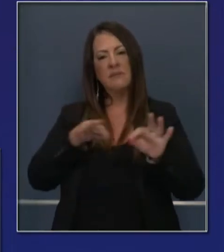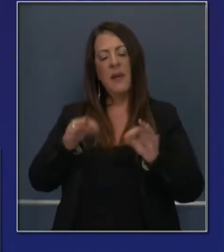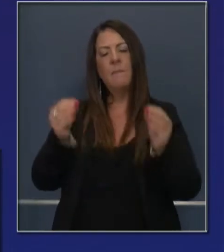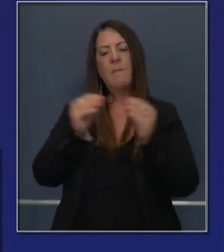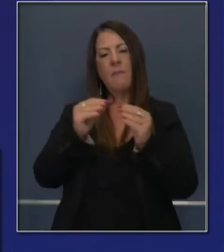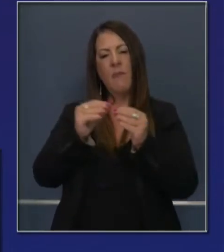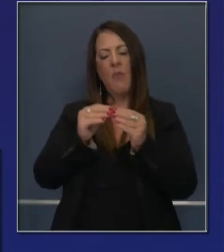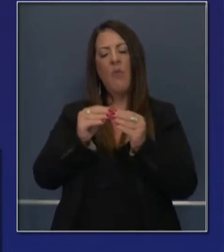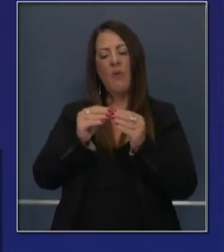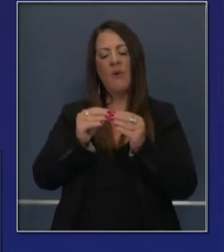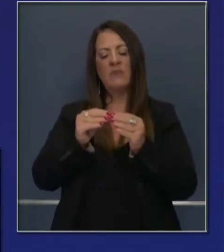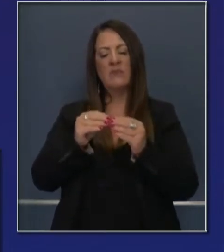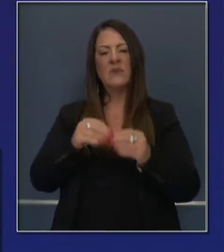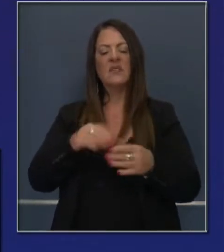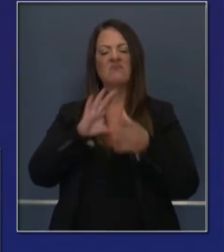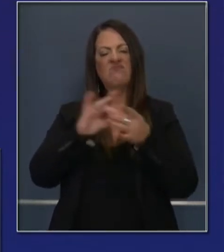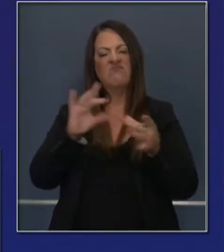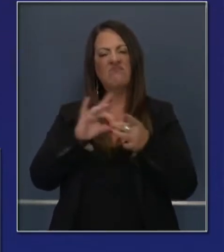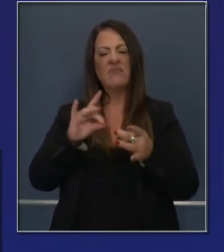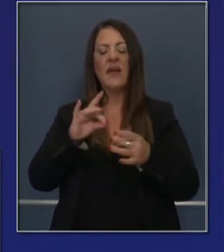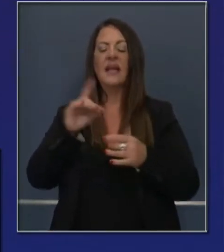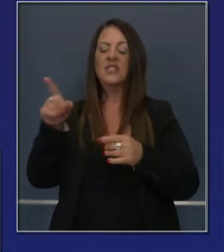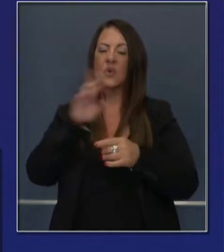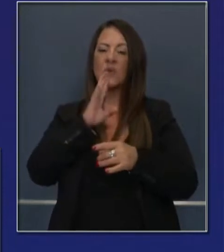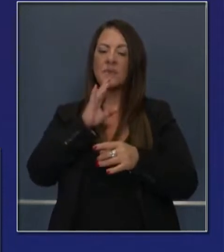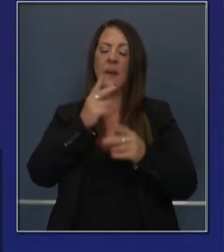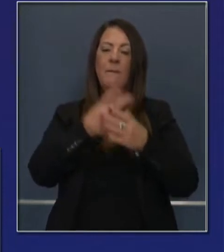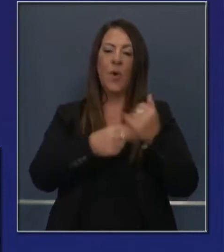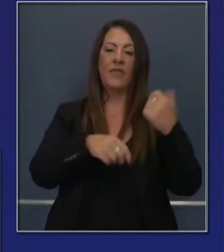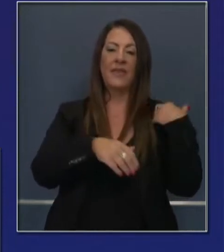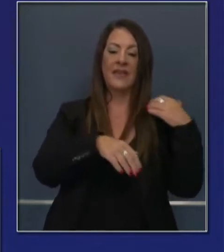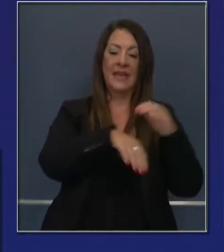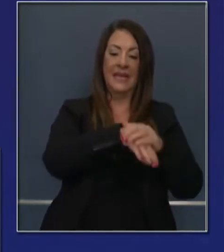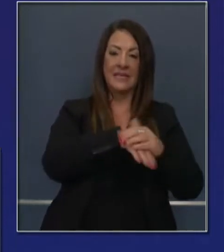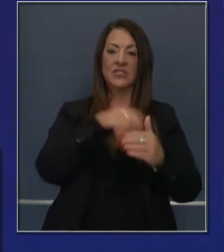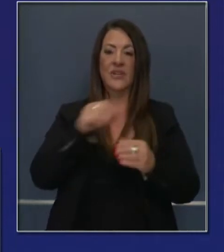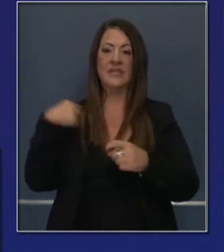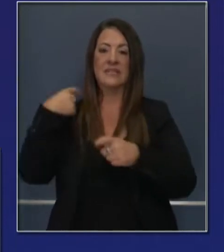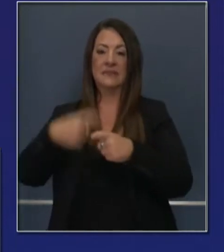also provides some remarks in Spanish as well.